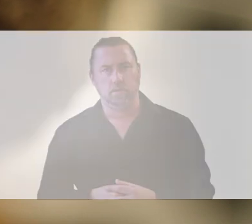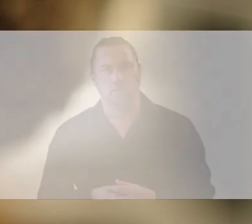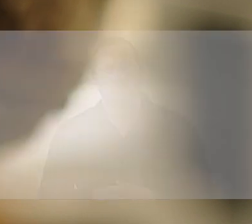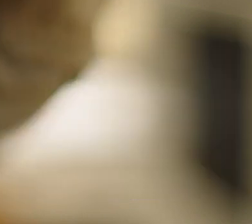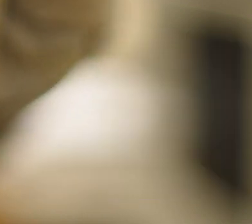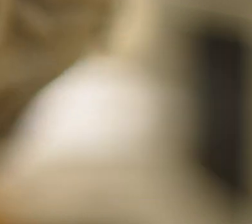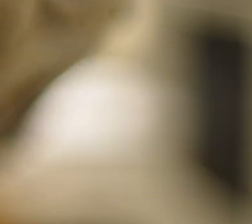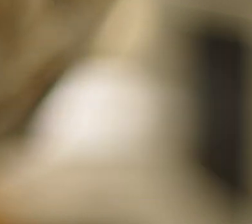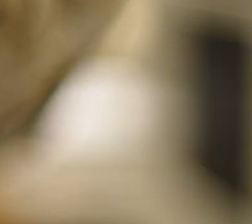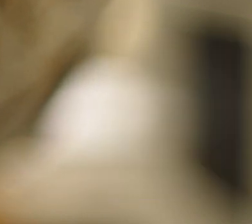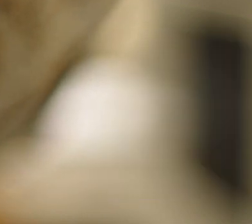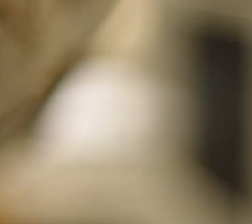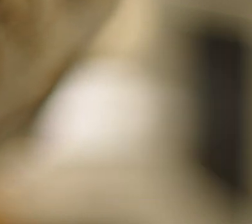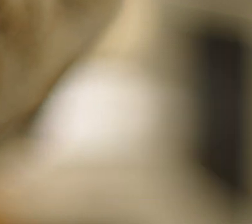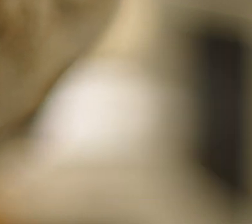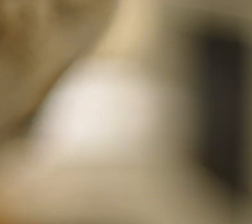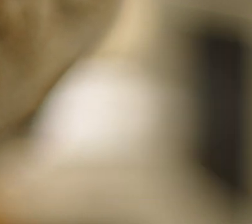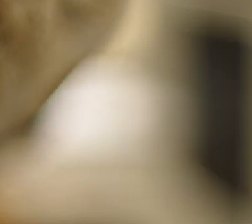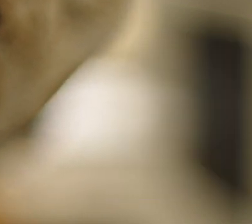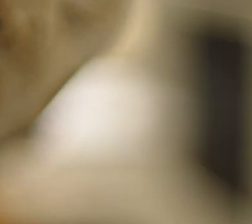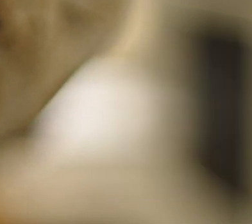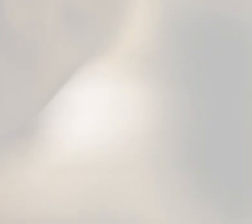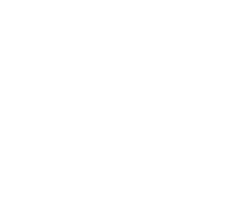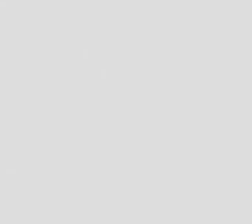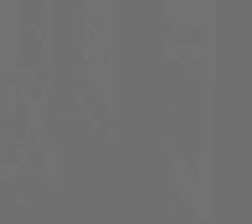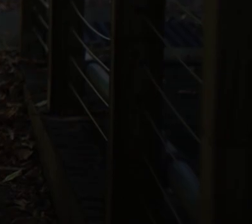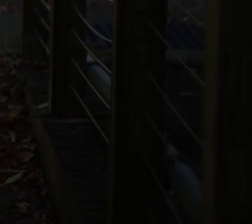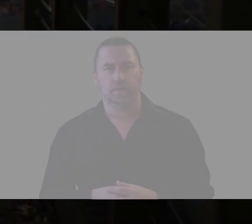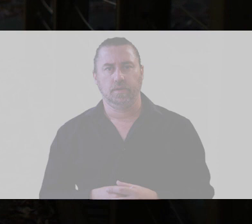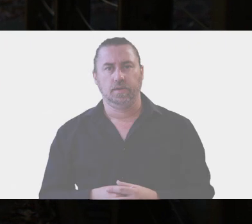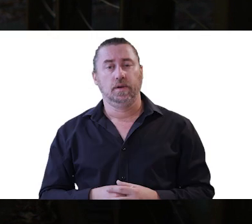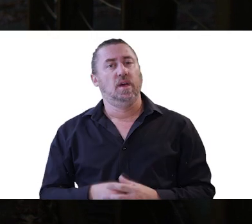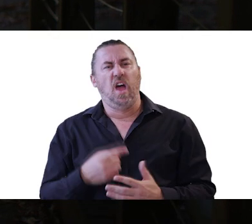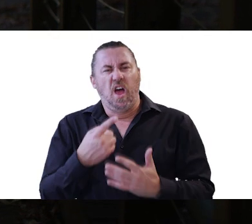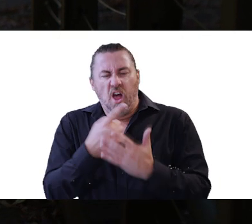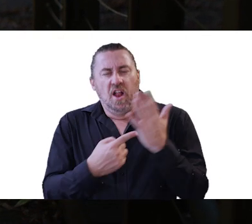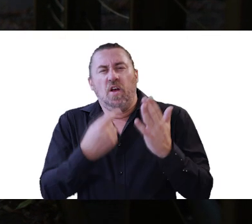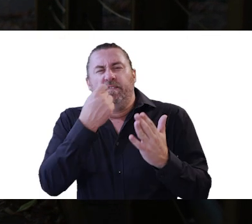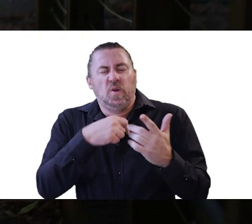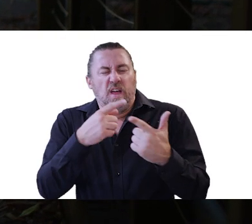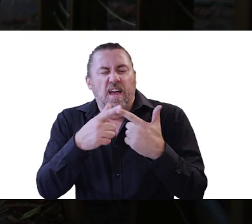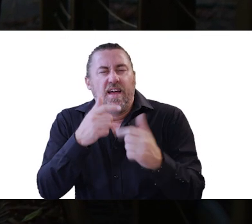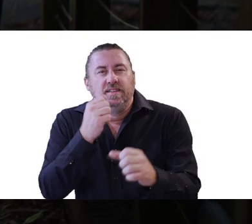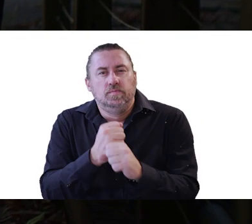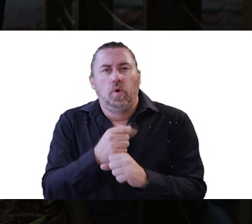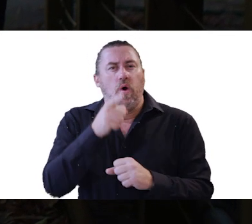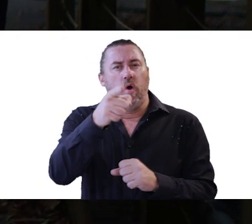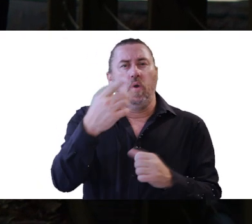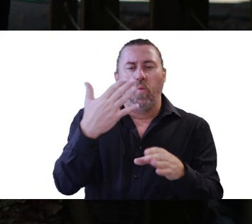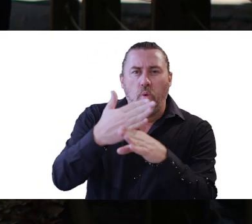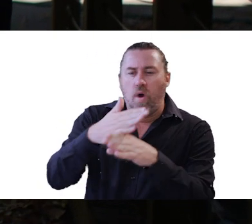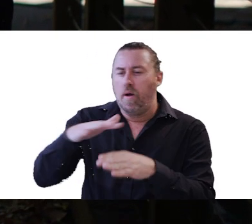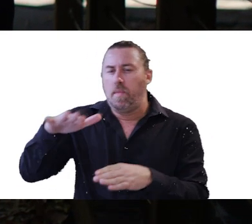A leather glove has a split finger. It needs to be replaced. These are just a few examples. Each place you work or volunteer